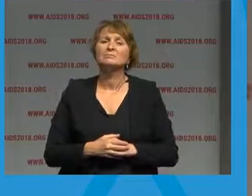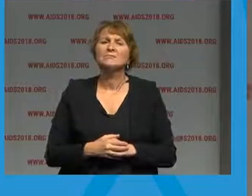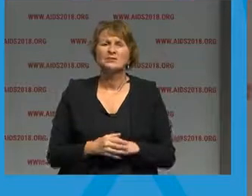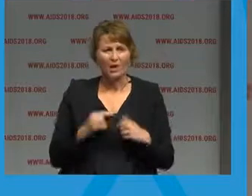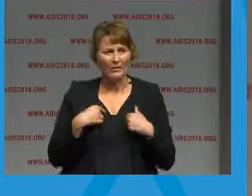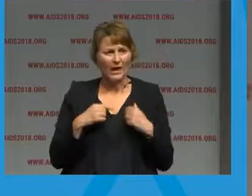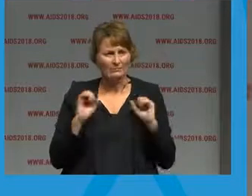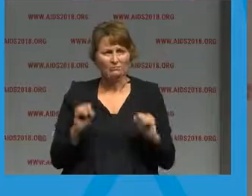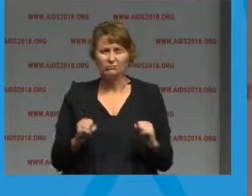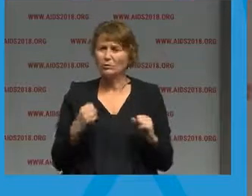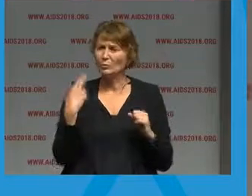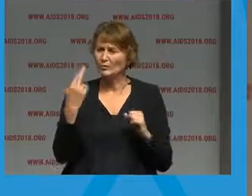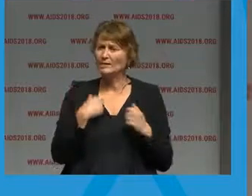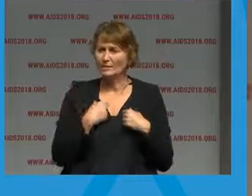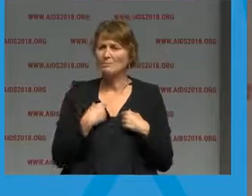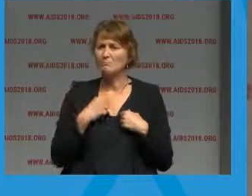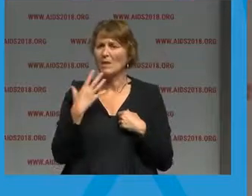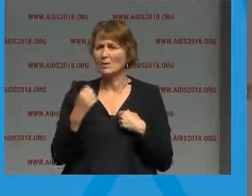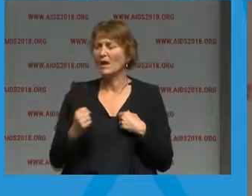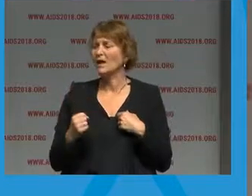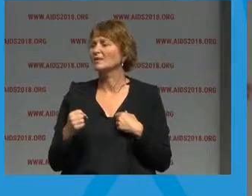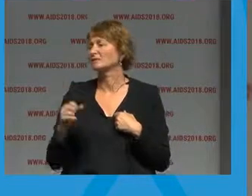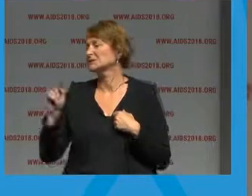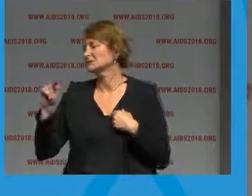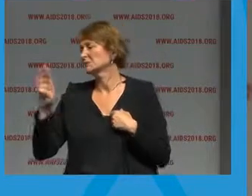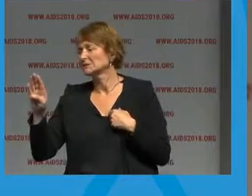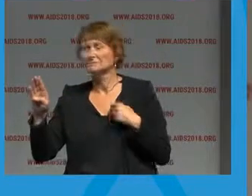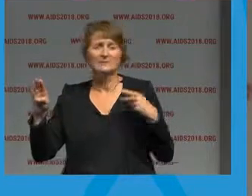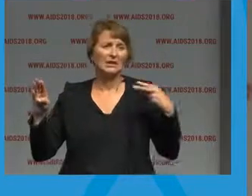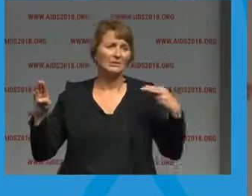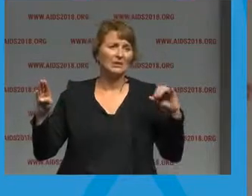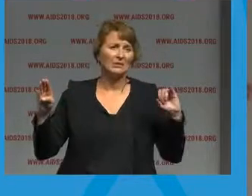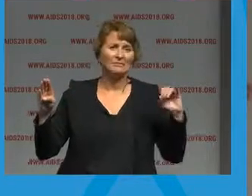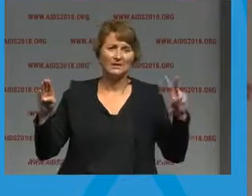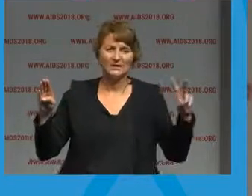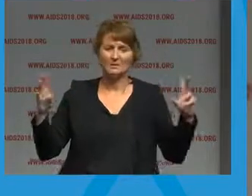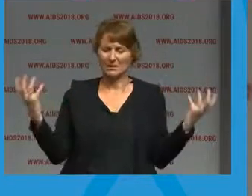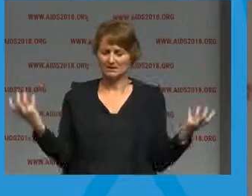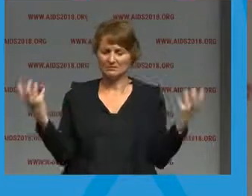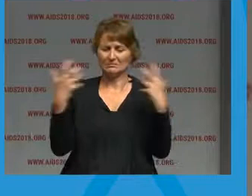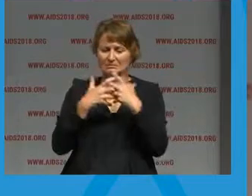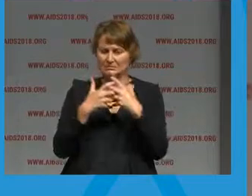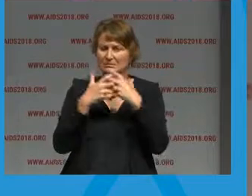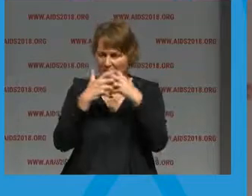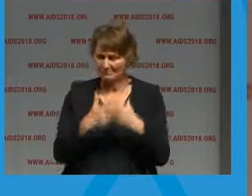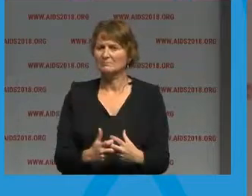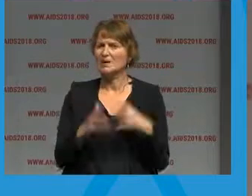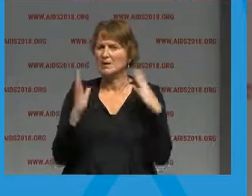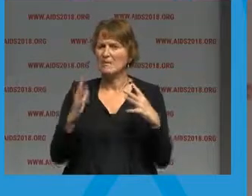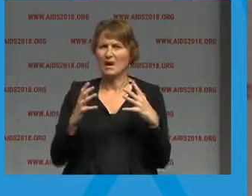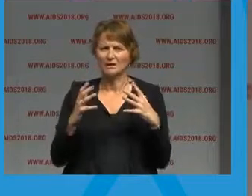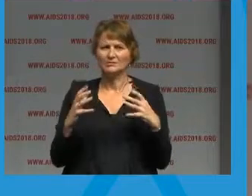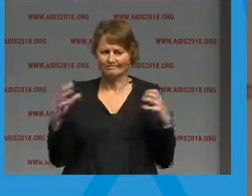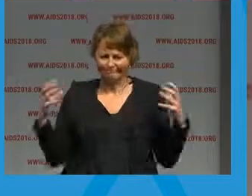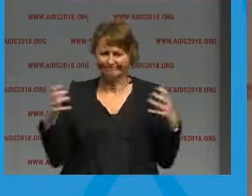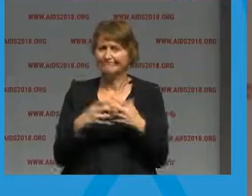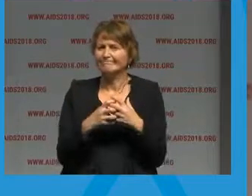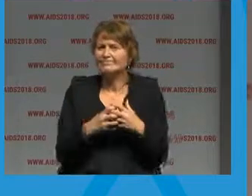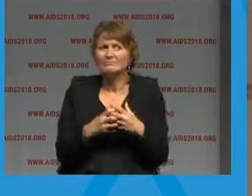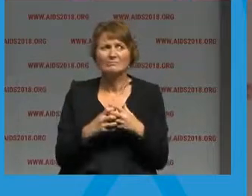to be integrated, for us to be working together, I don't know what is.